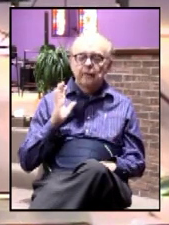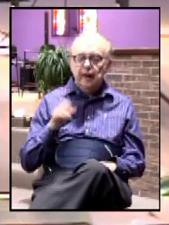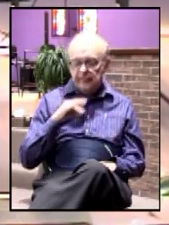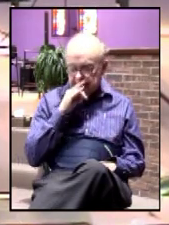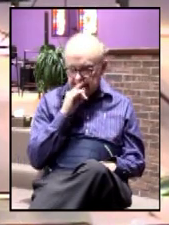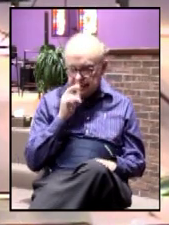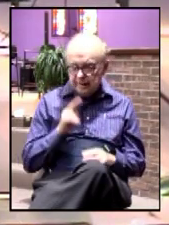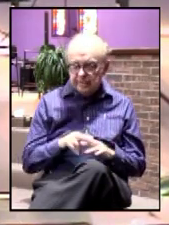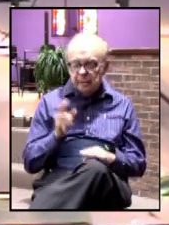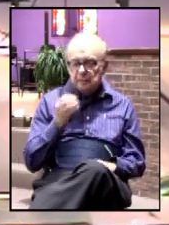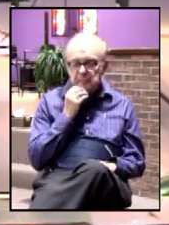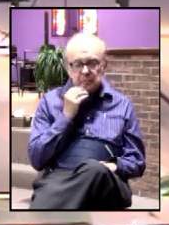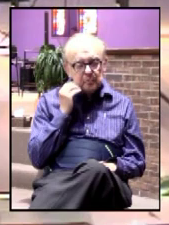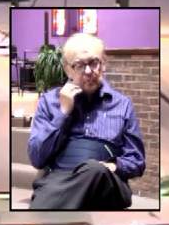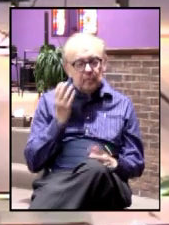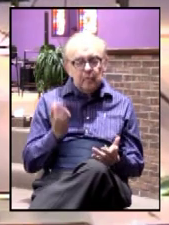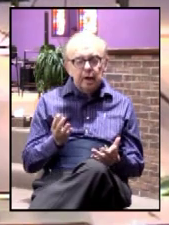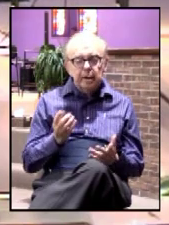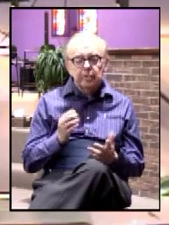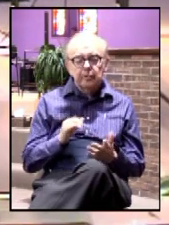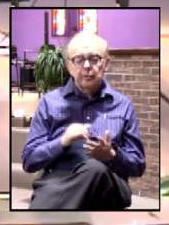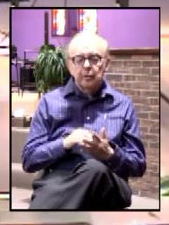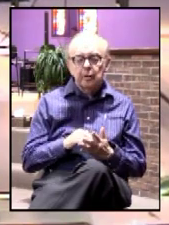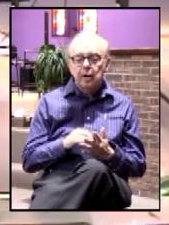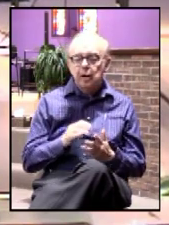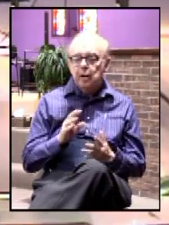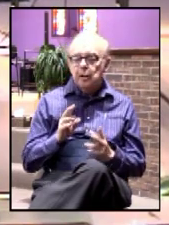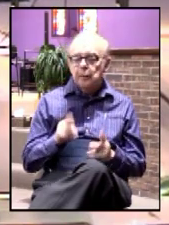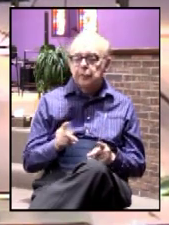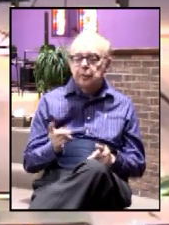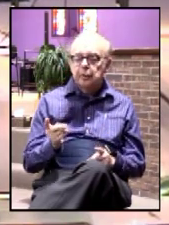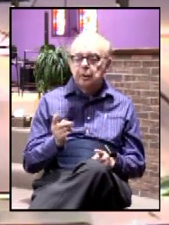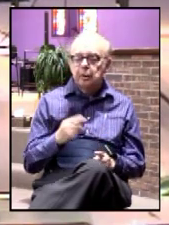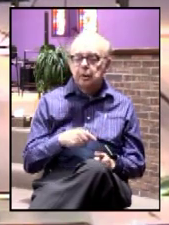sitting at their house waiting for them to come home.